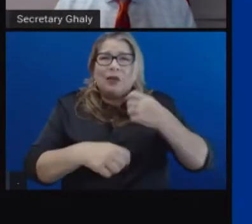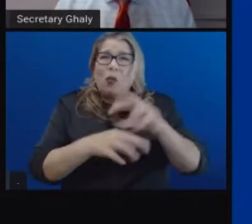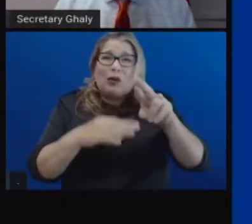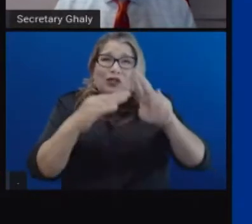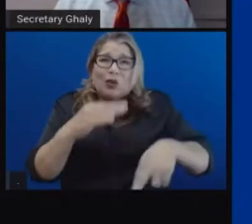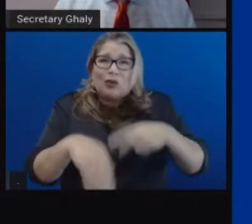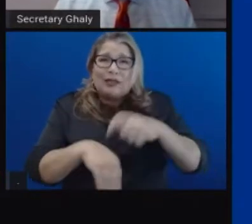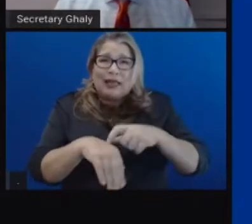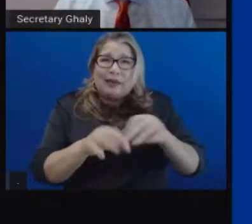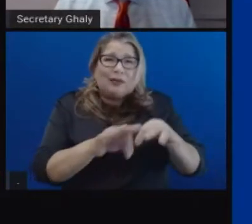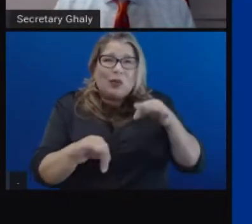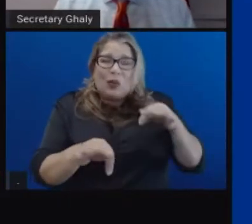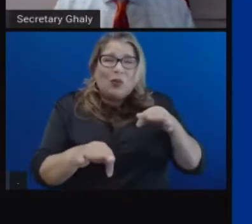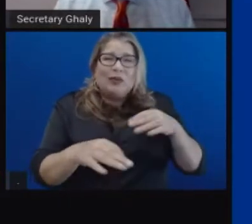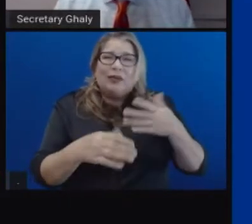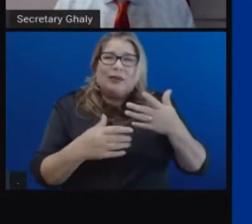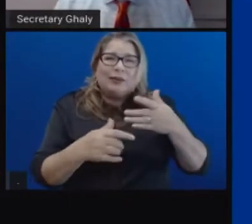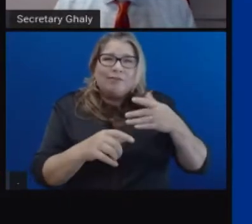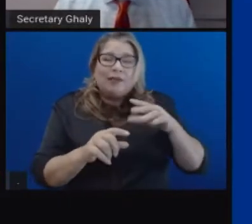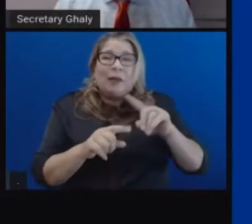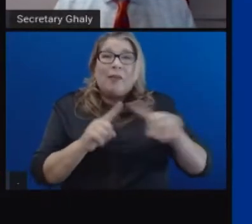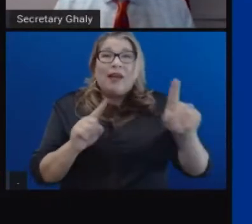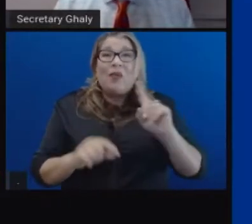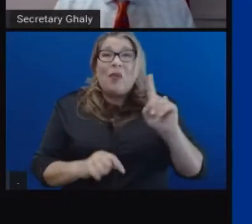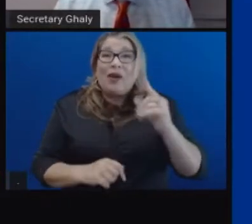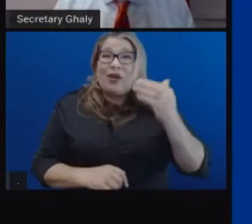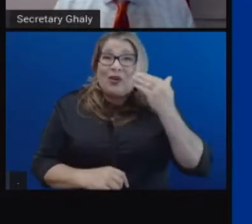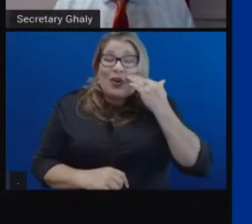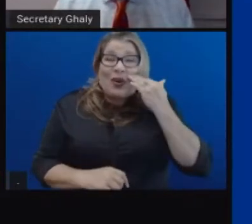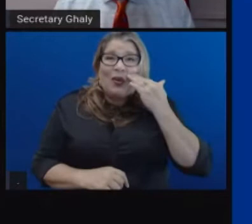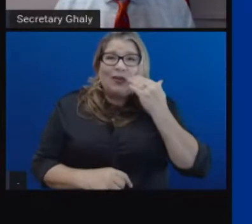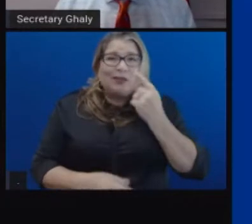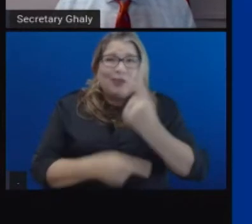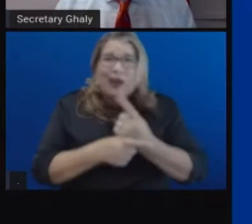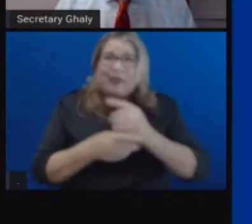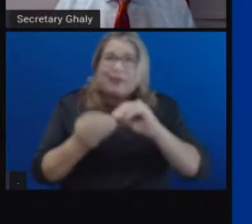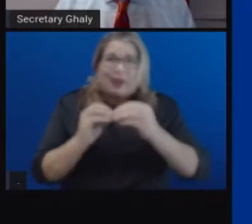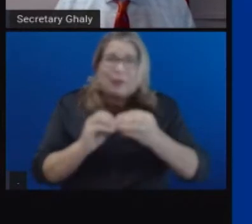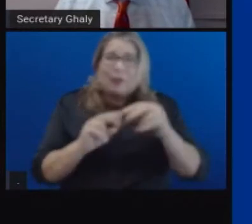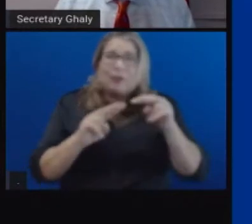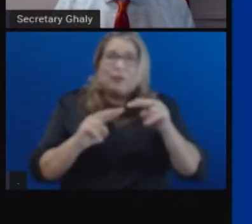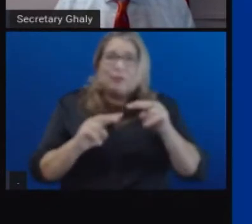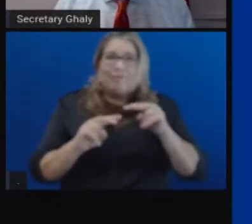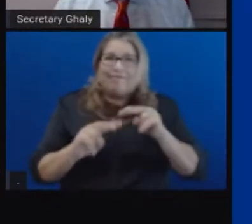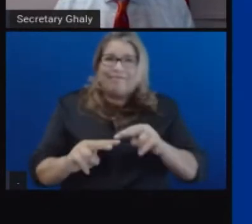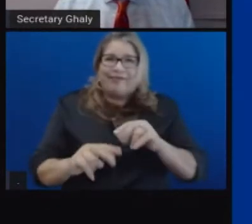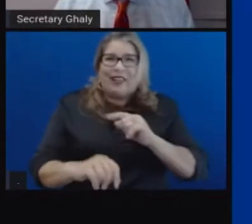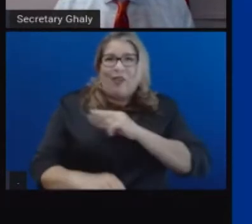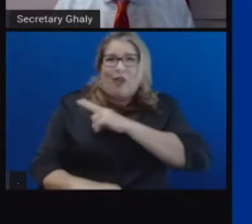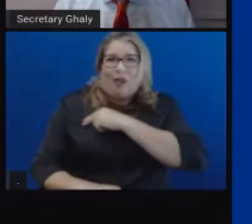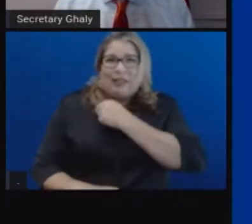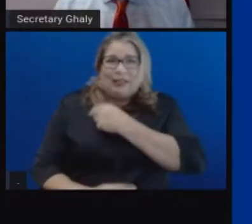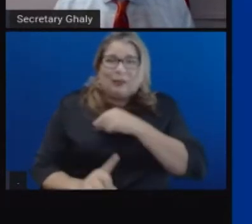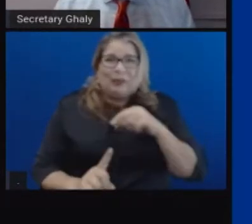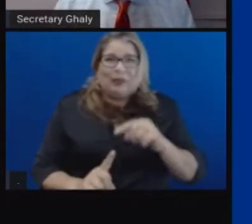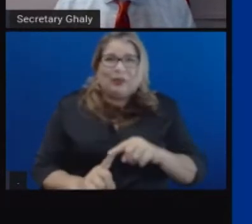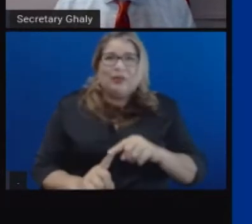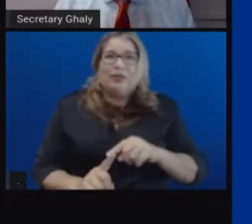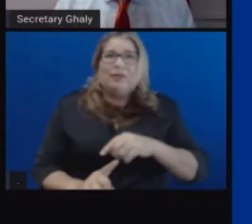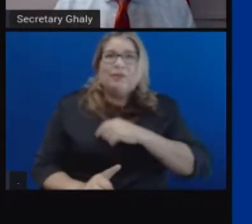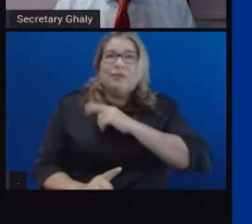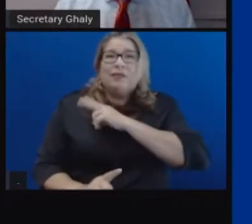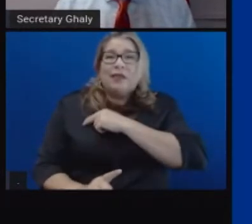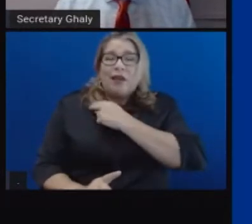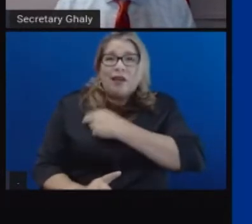for me, always hospital numbers don't lie. People come to the hospital, they get the care that they need when they need it because they're that